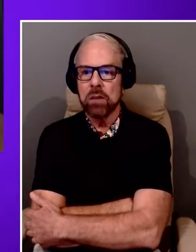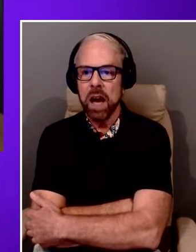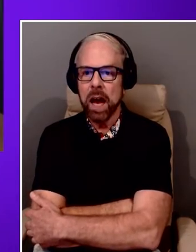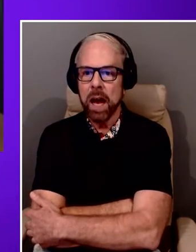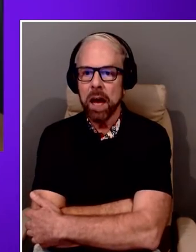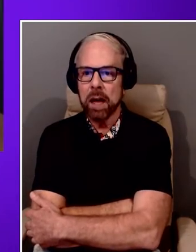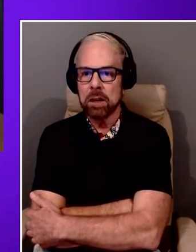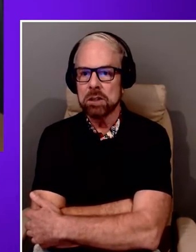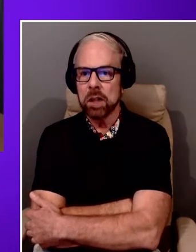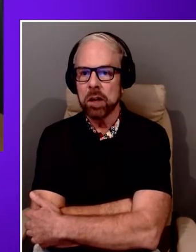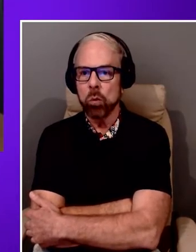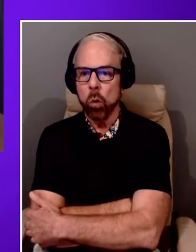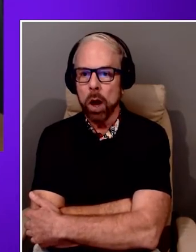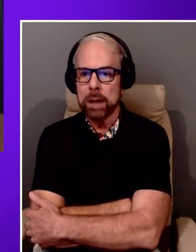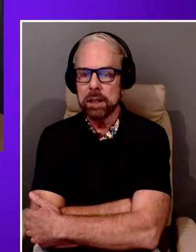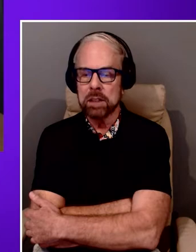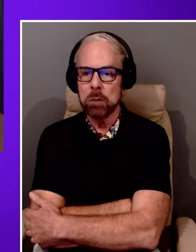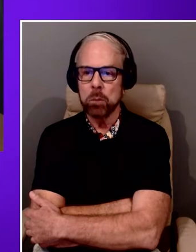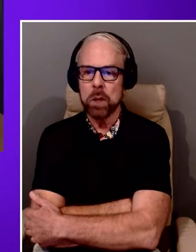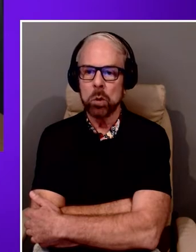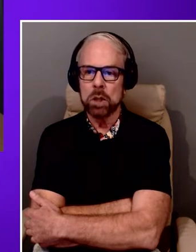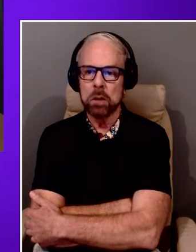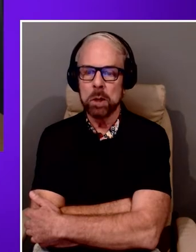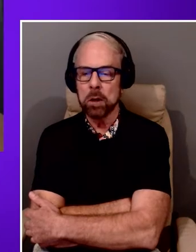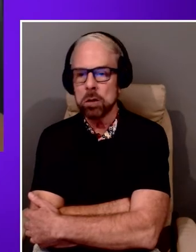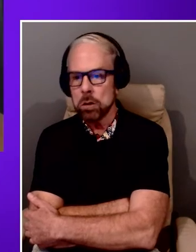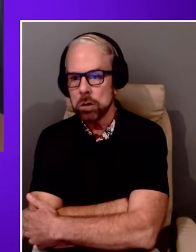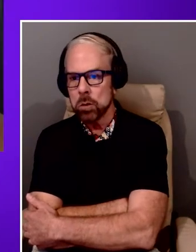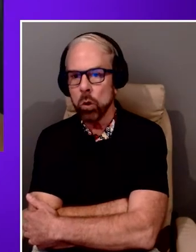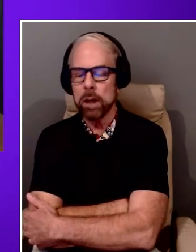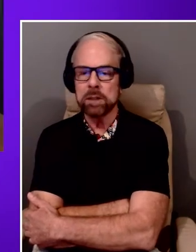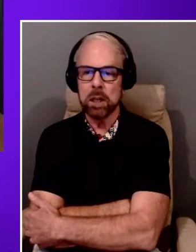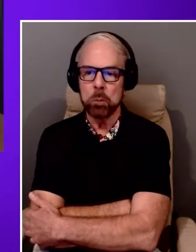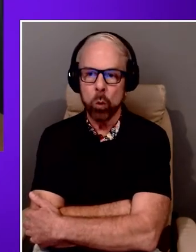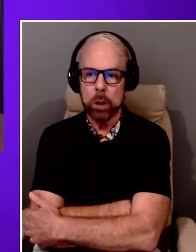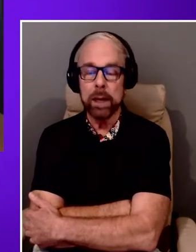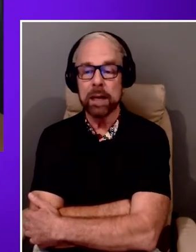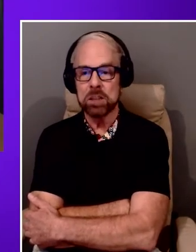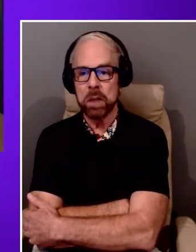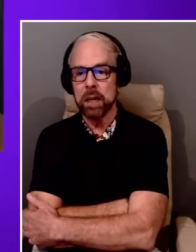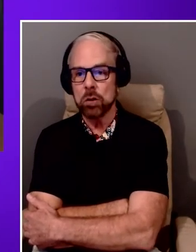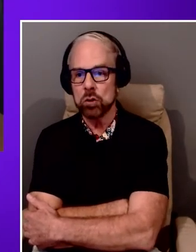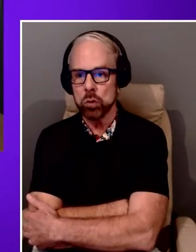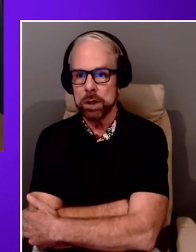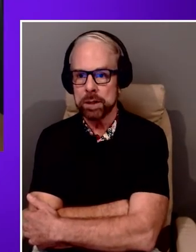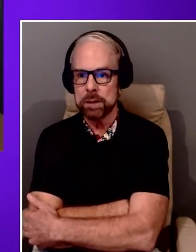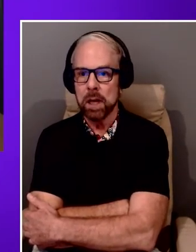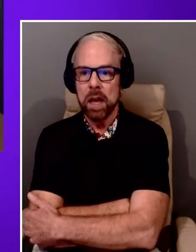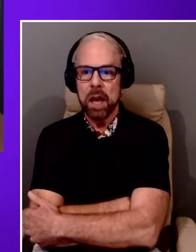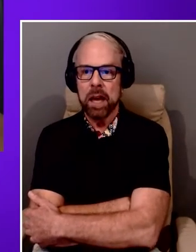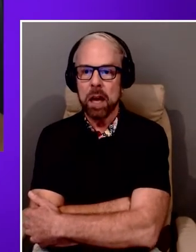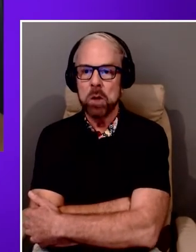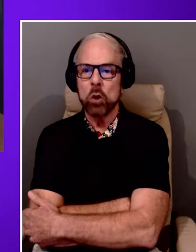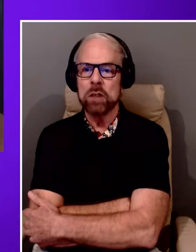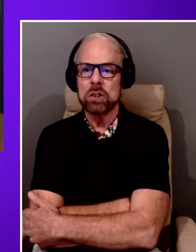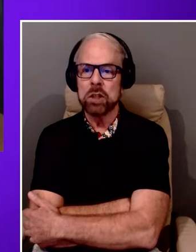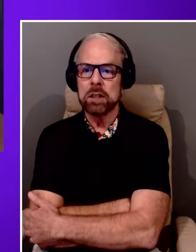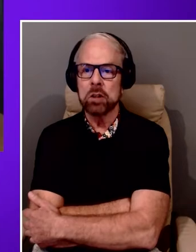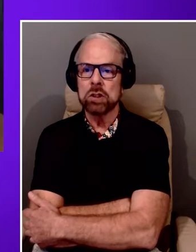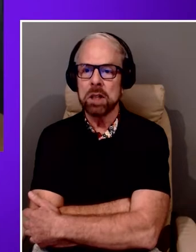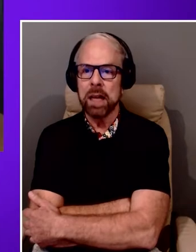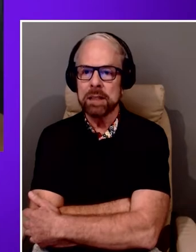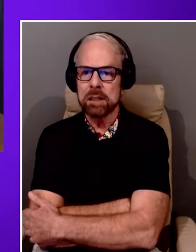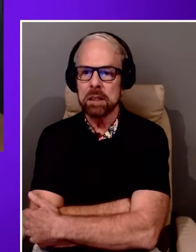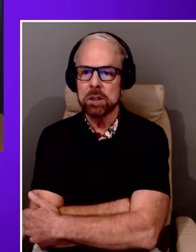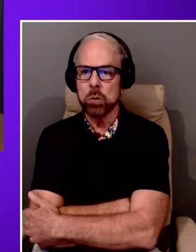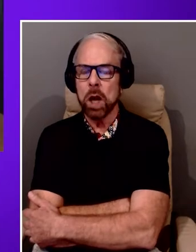conversations I've had is like, why disabled people need to be included? Why is that important? And explaining those reasons. And I'm noticing